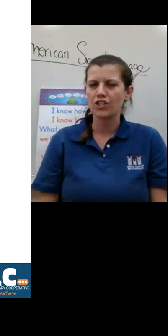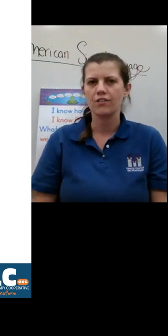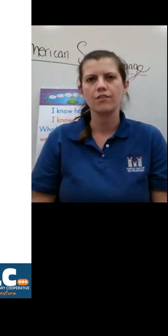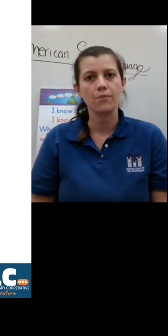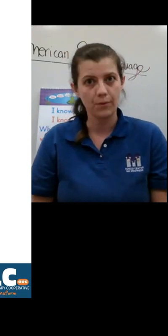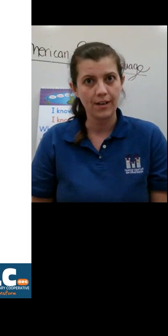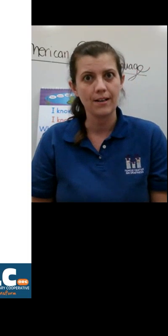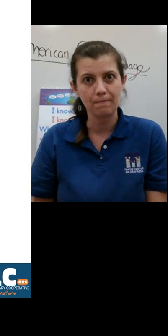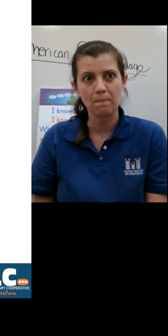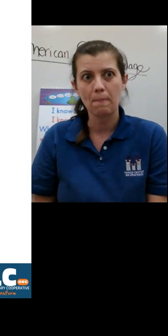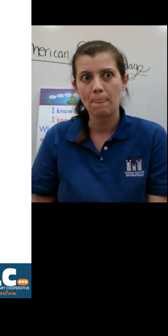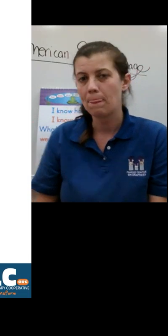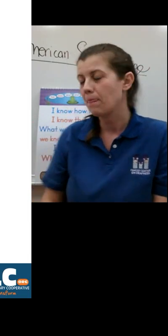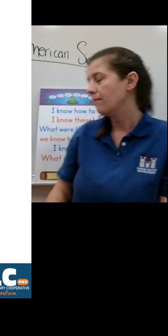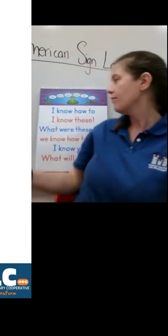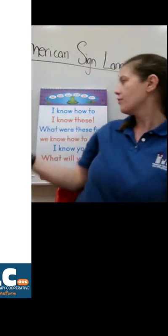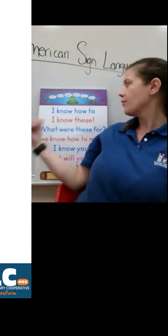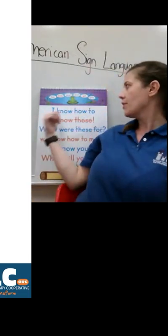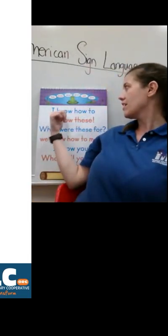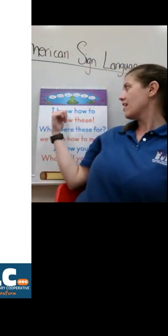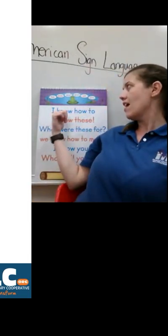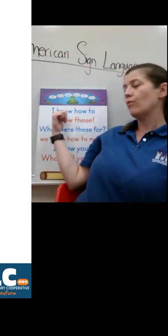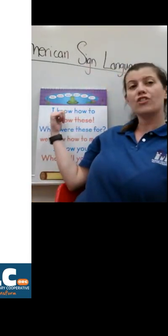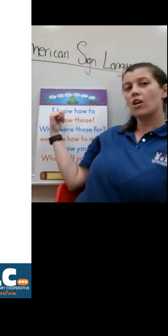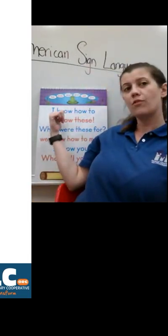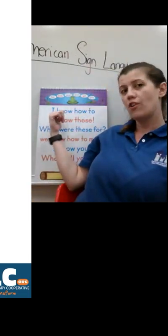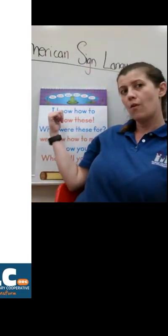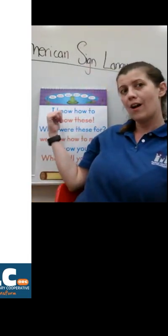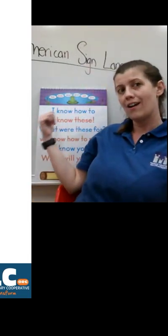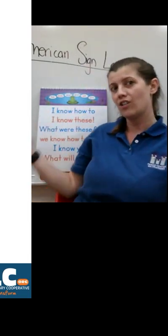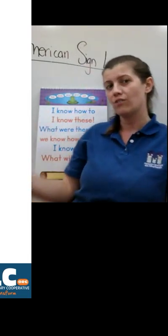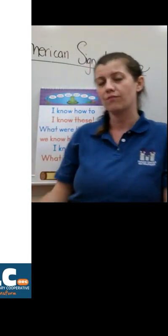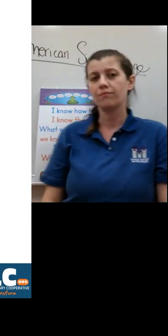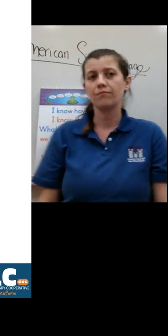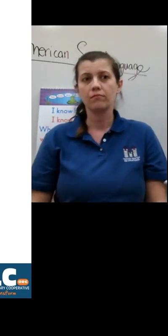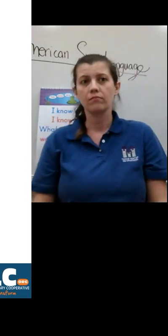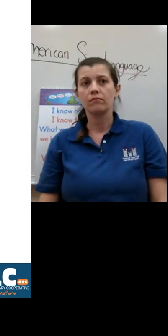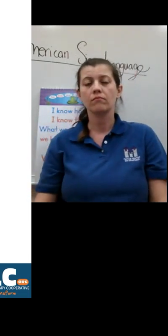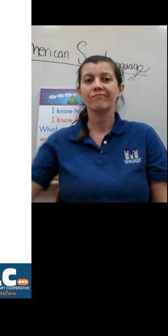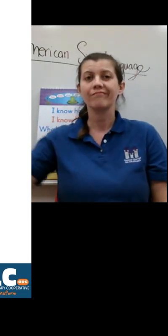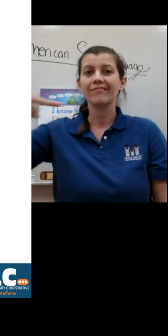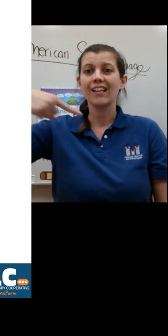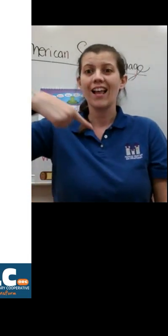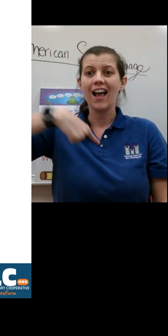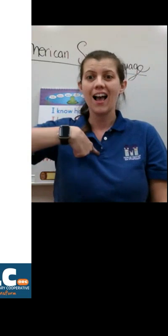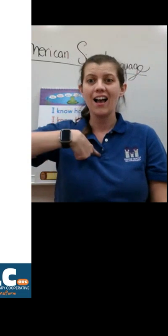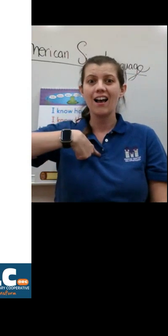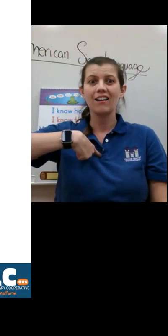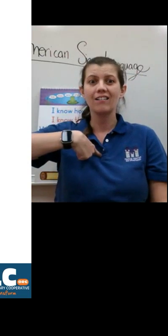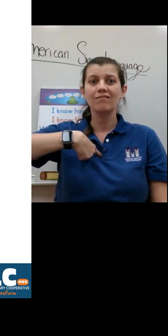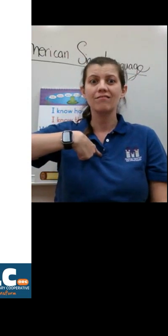facial expressions. Okay. Let's say we don't know how.